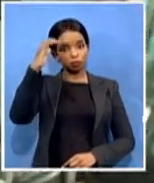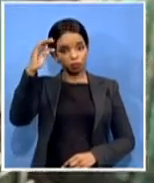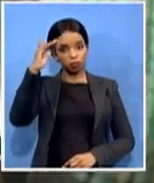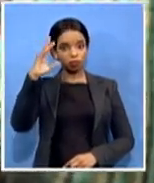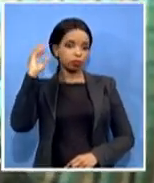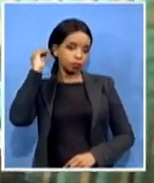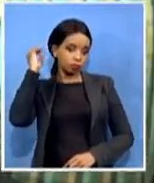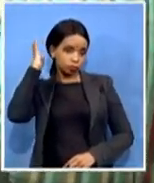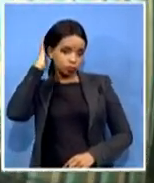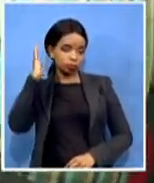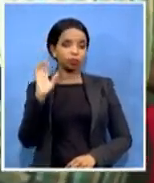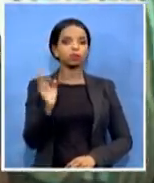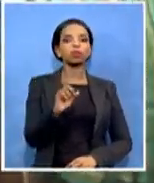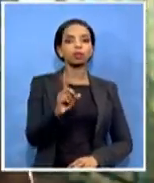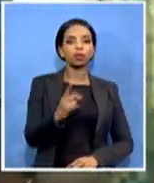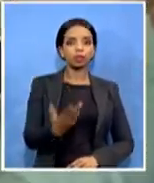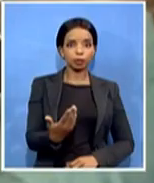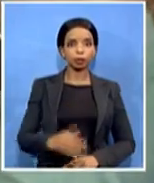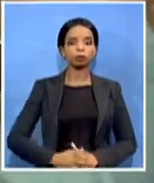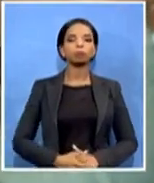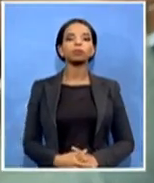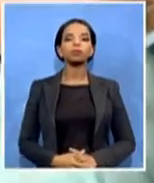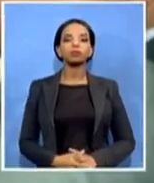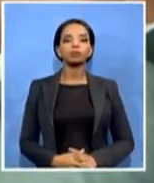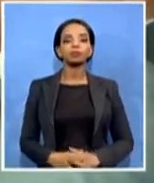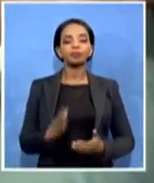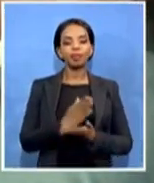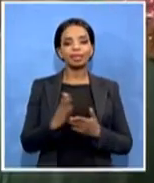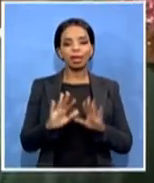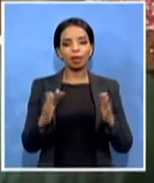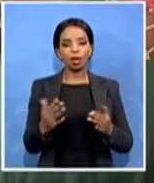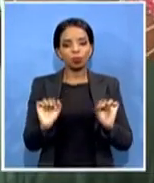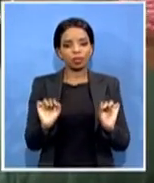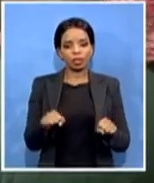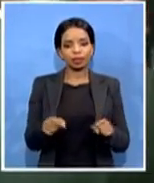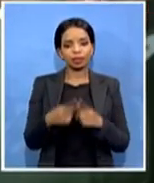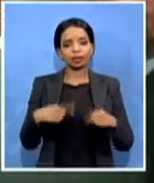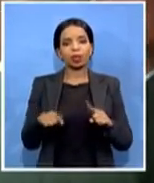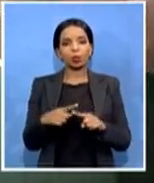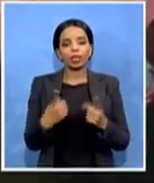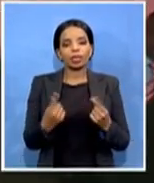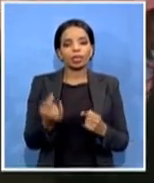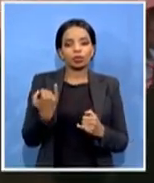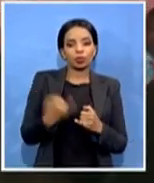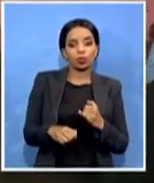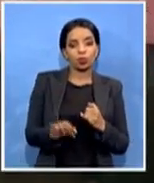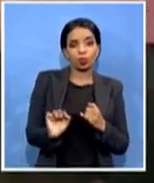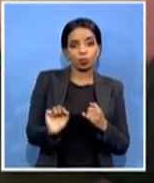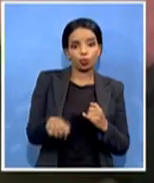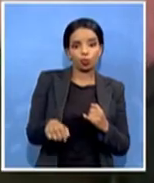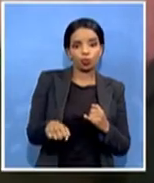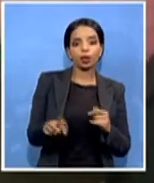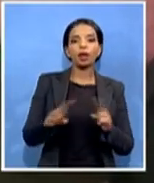a line might have been crossed, we have continued to humble ourselves before the people of South Africa to say,